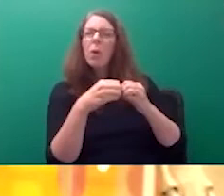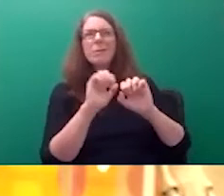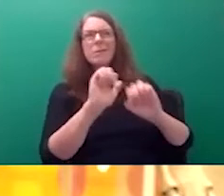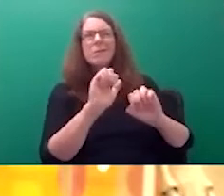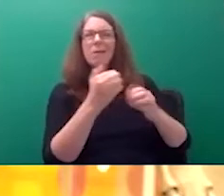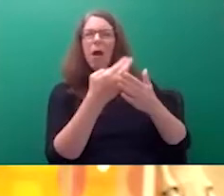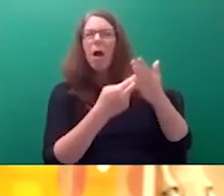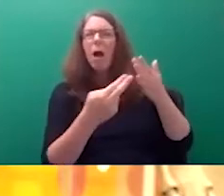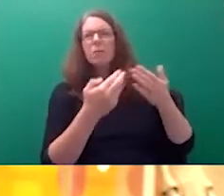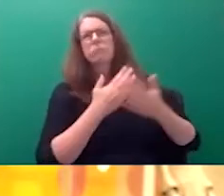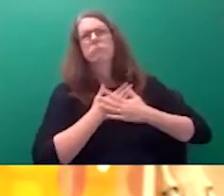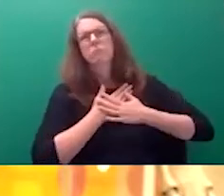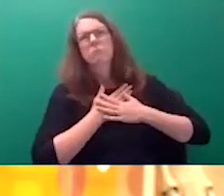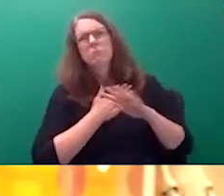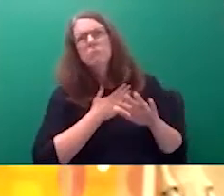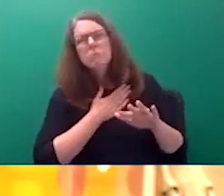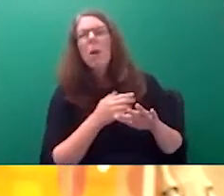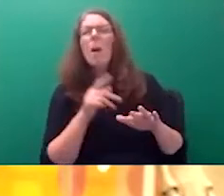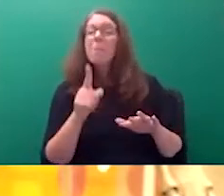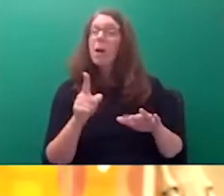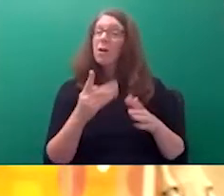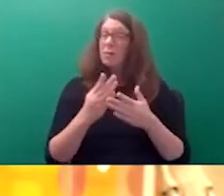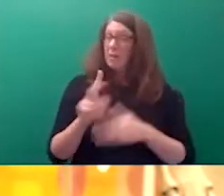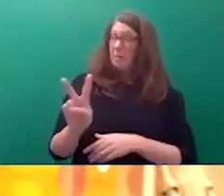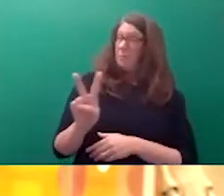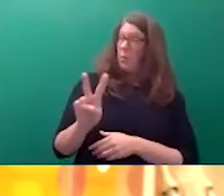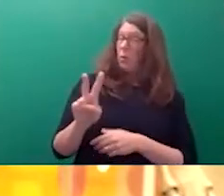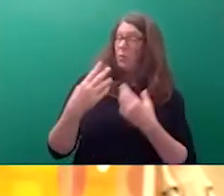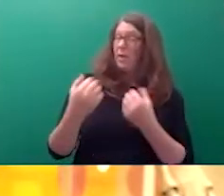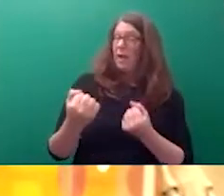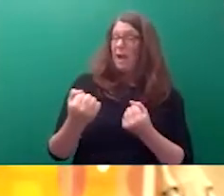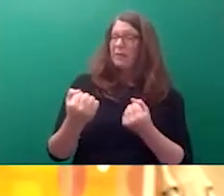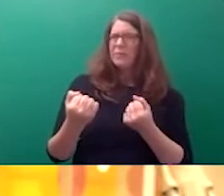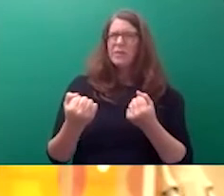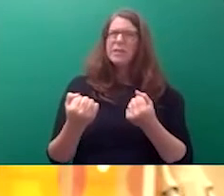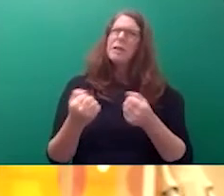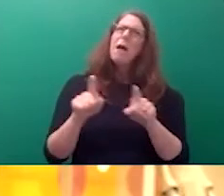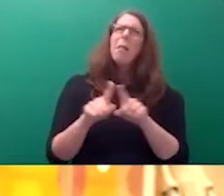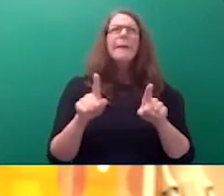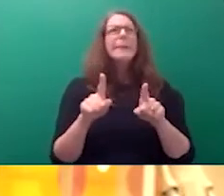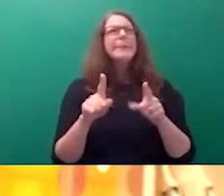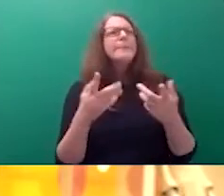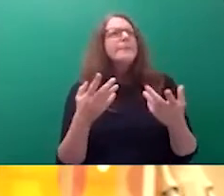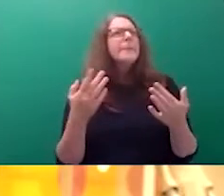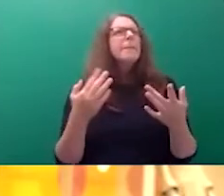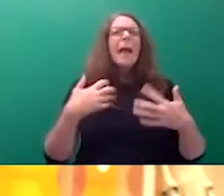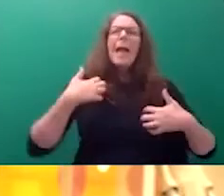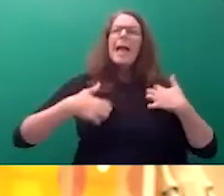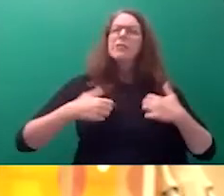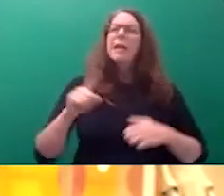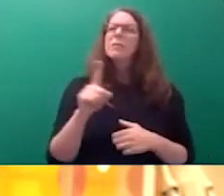both share a fascination with kind of brutalist architecture, if it's, or I'm thinking of